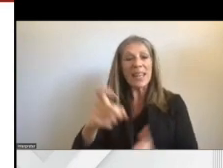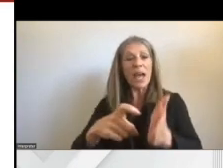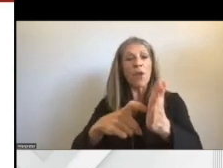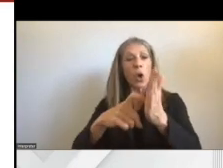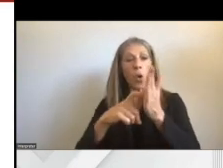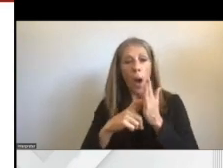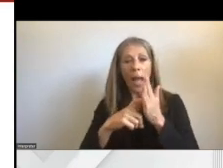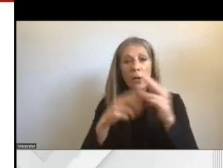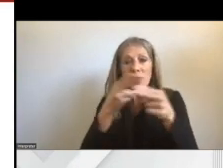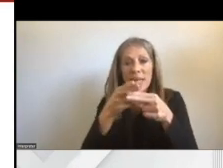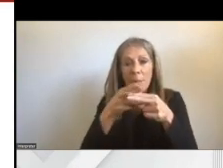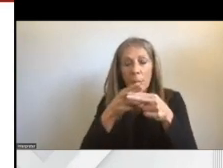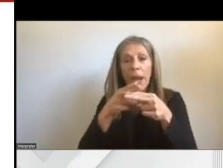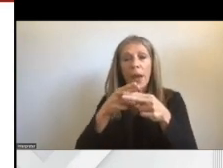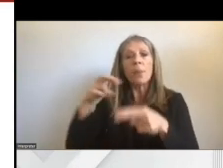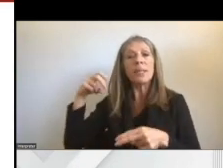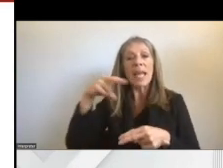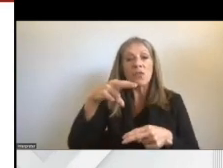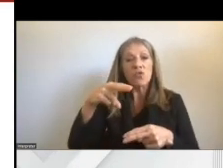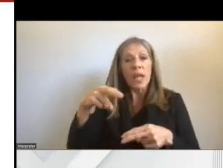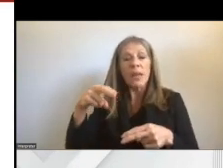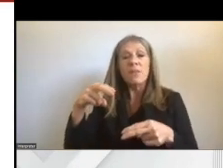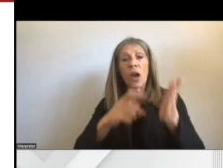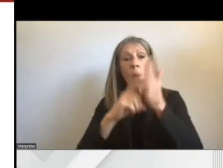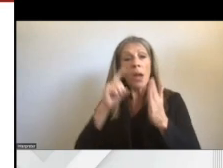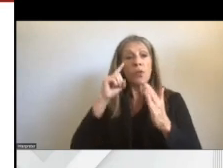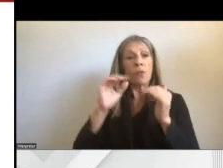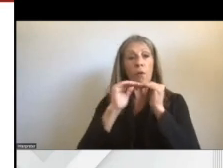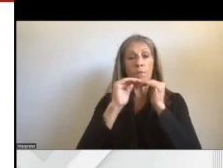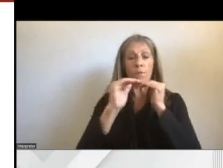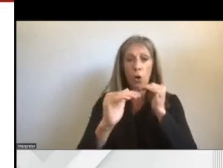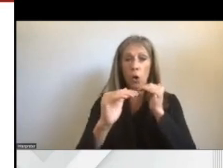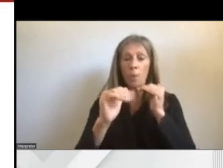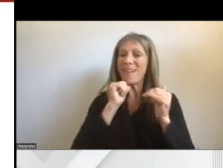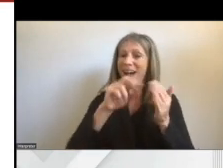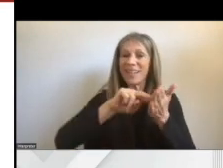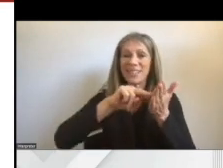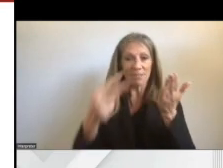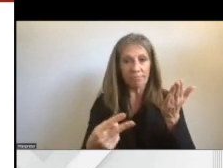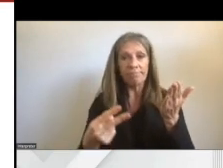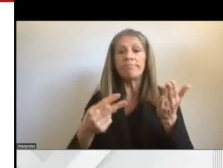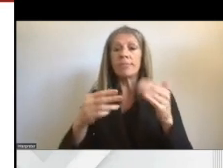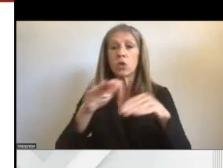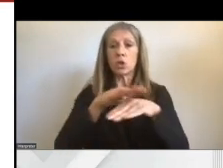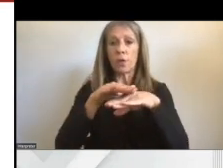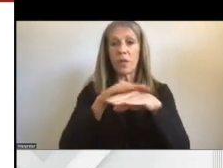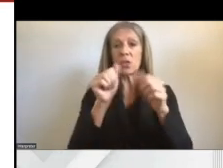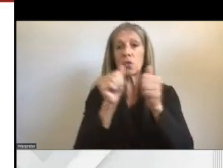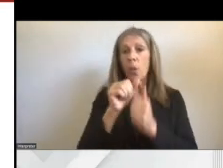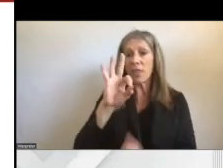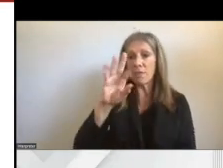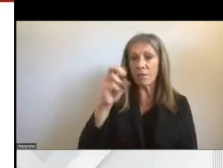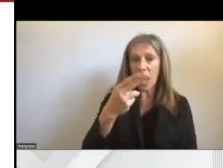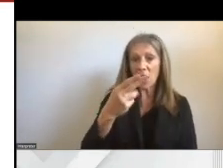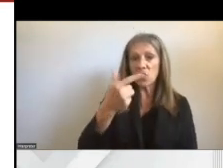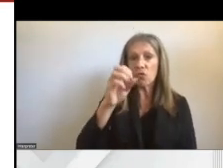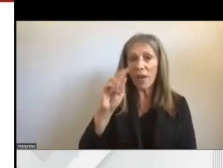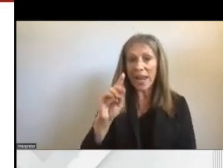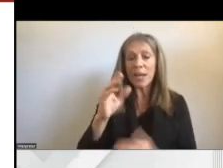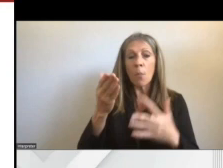Proximity actuated audible signs or other non-visual means within the public right-of-way of conveying